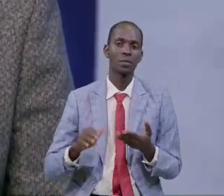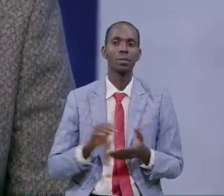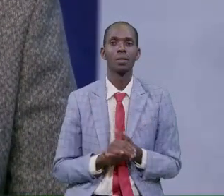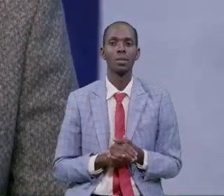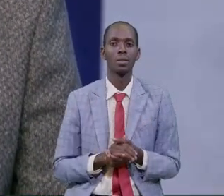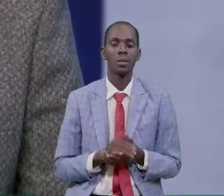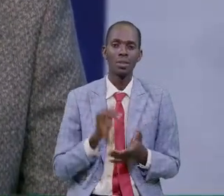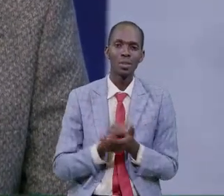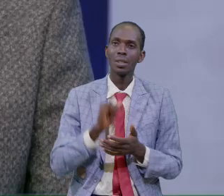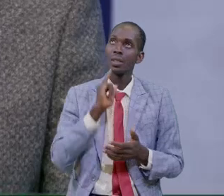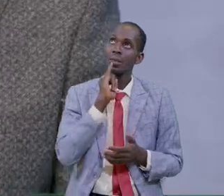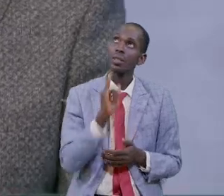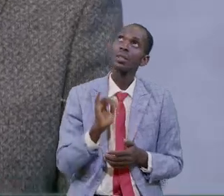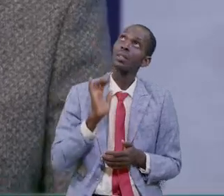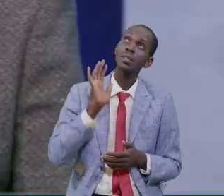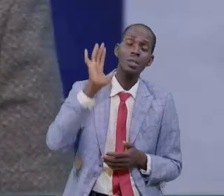will set you free.